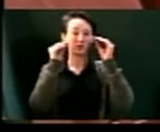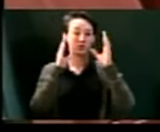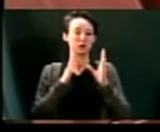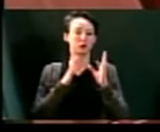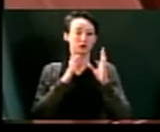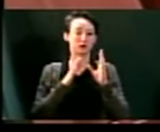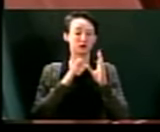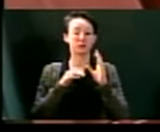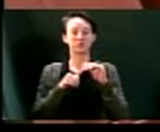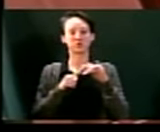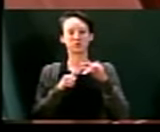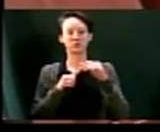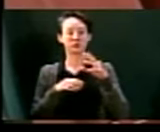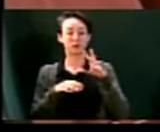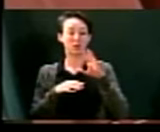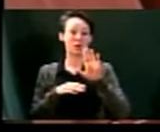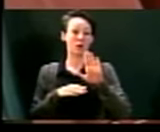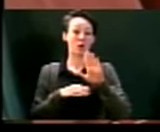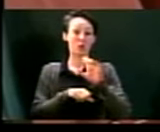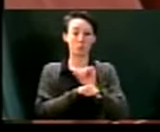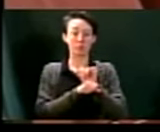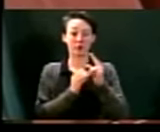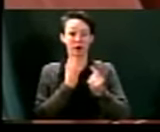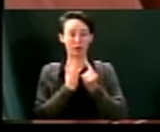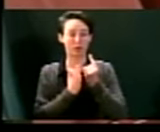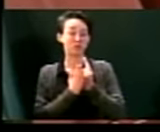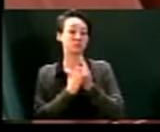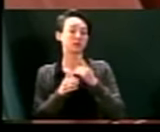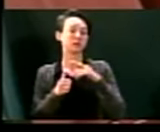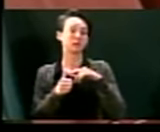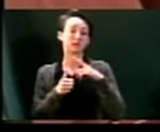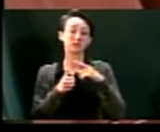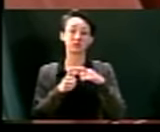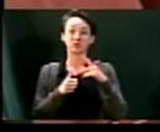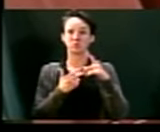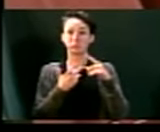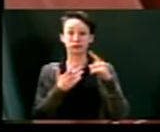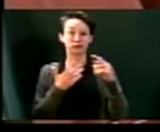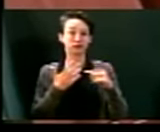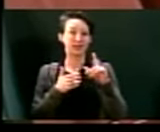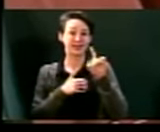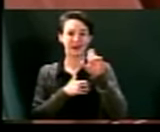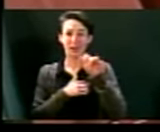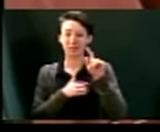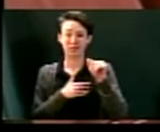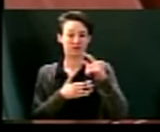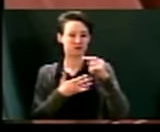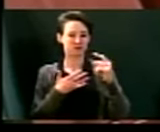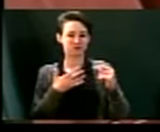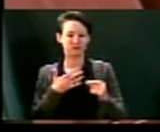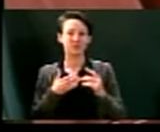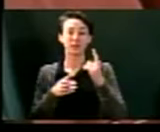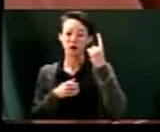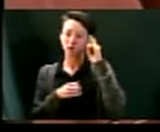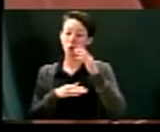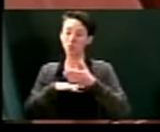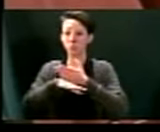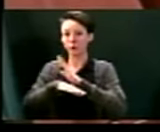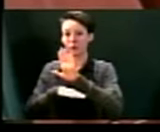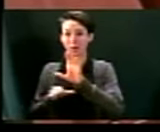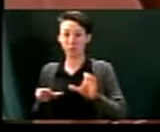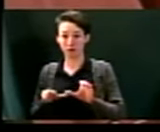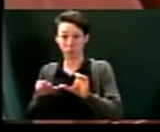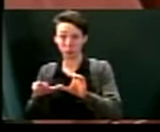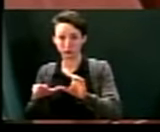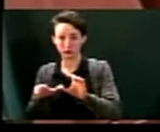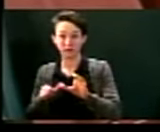waste analysis, collecting data, many hours ongoing, in order to improve their performance. So can